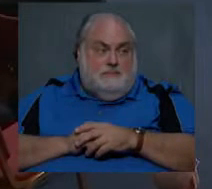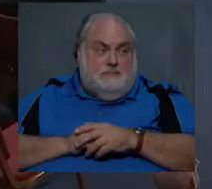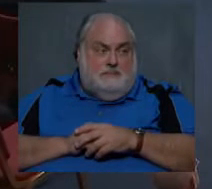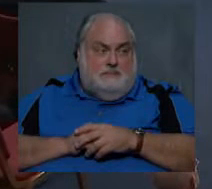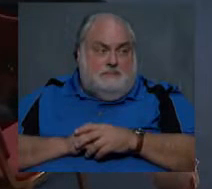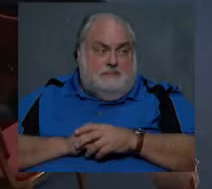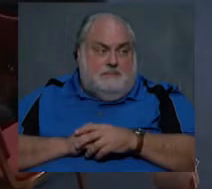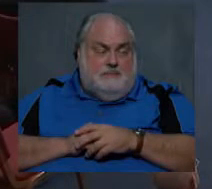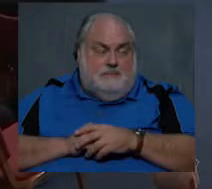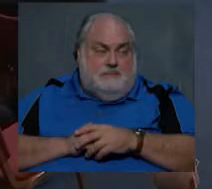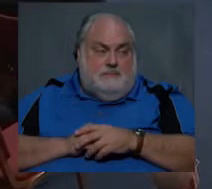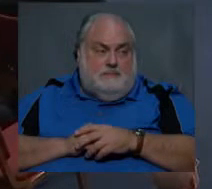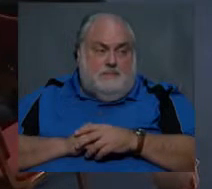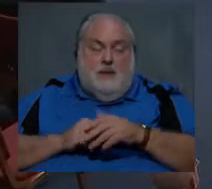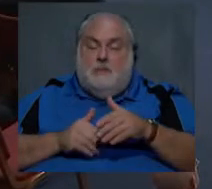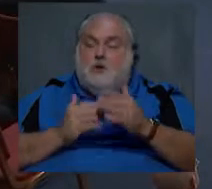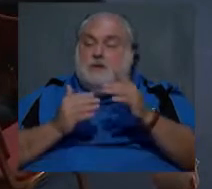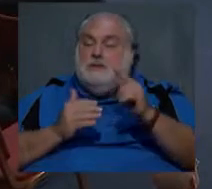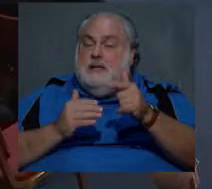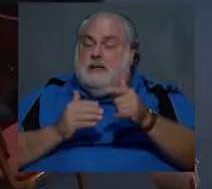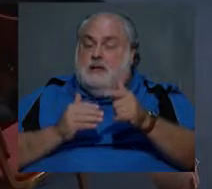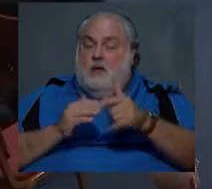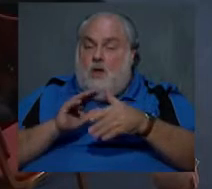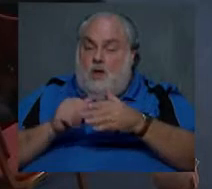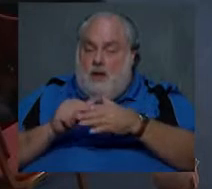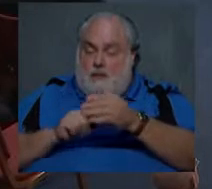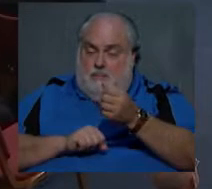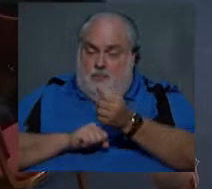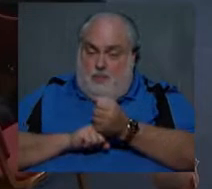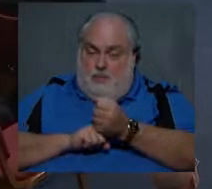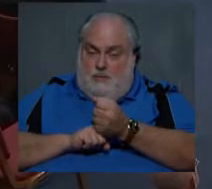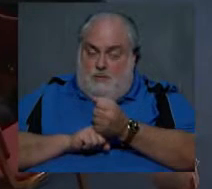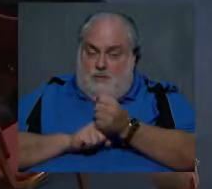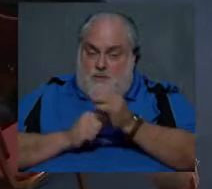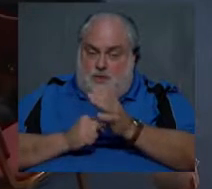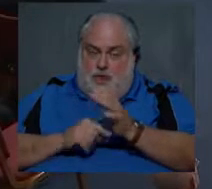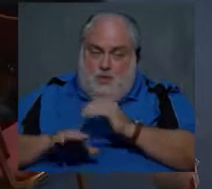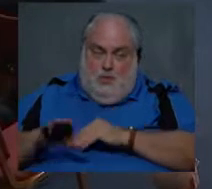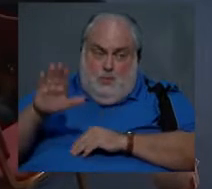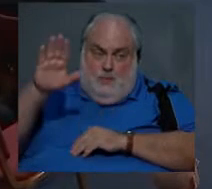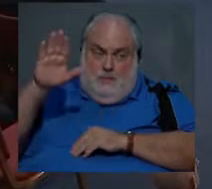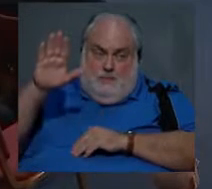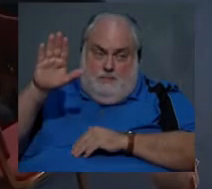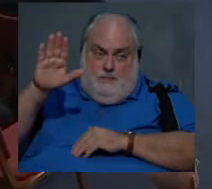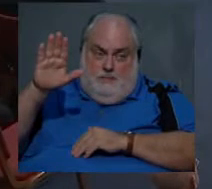May. We have a motion that's been seconded for the consent agenda. Those approve, raise your hand.